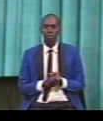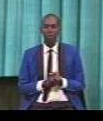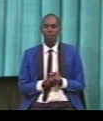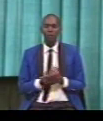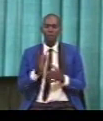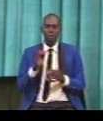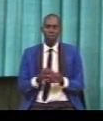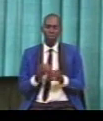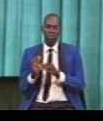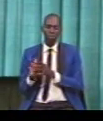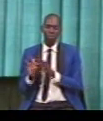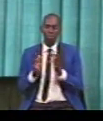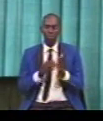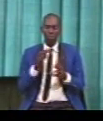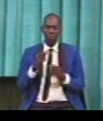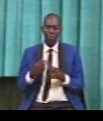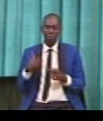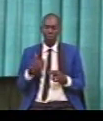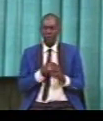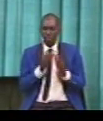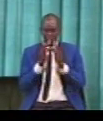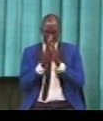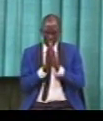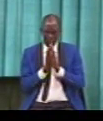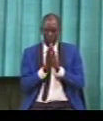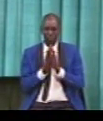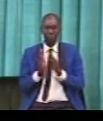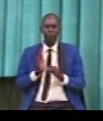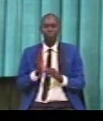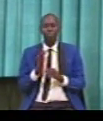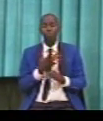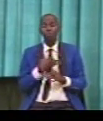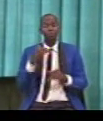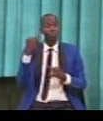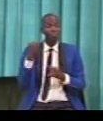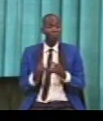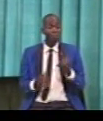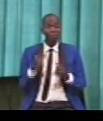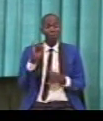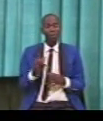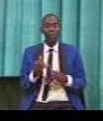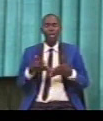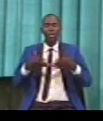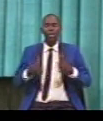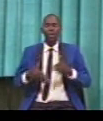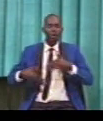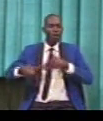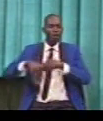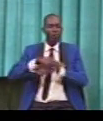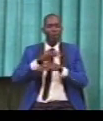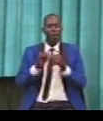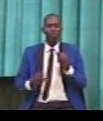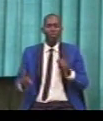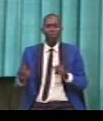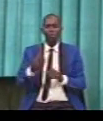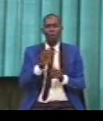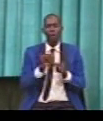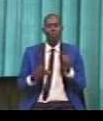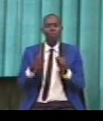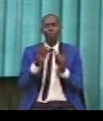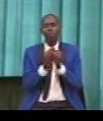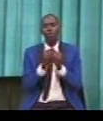In Jesus' name we pray. And finally, let's cover everyone everywhere with the blood of